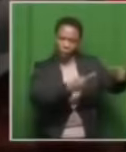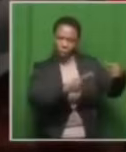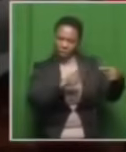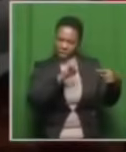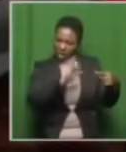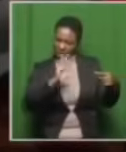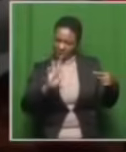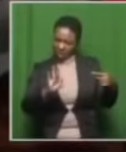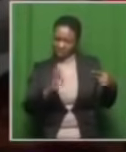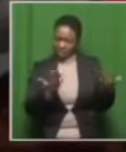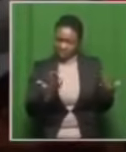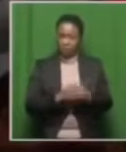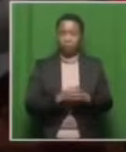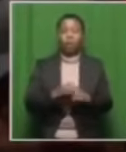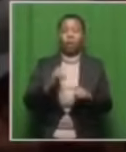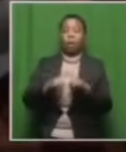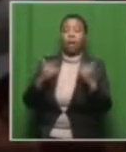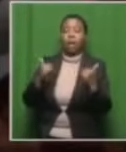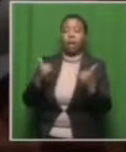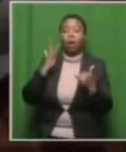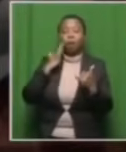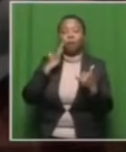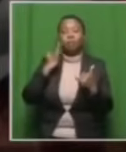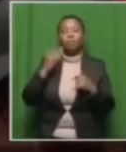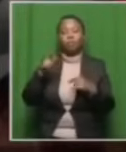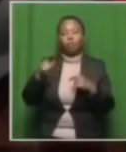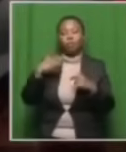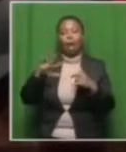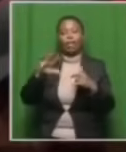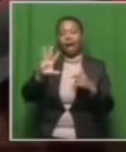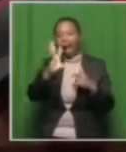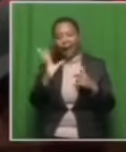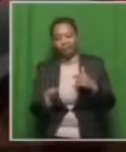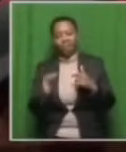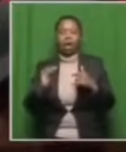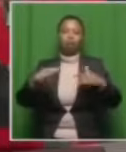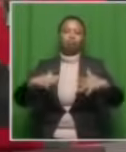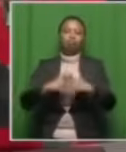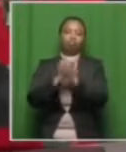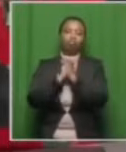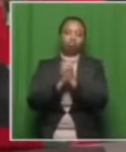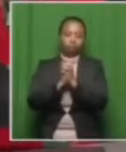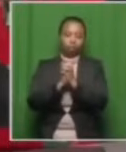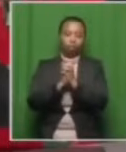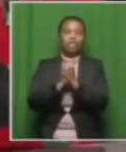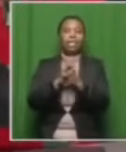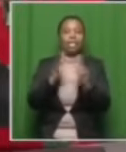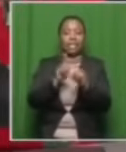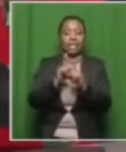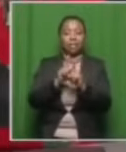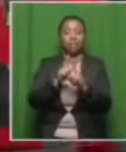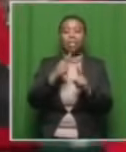Shivambu reiterated the party's stance on opening the borders and uniting the African continent. He says this will help